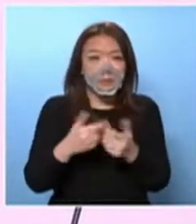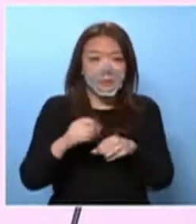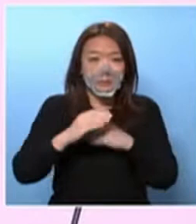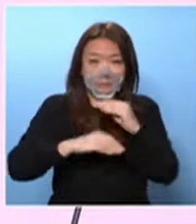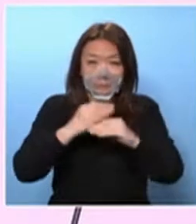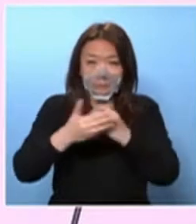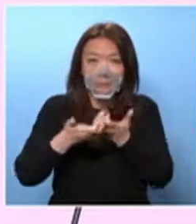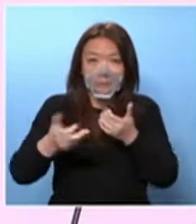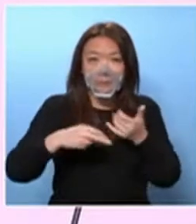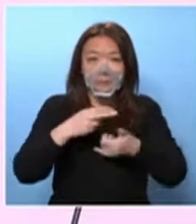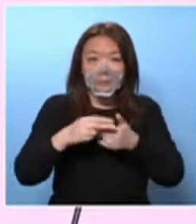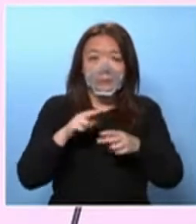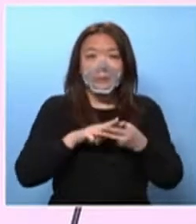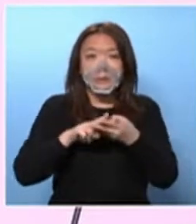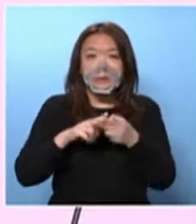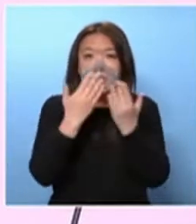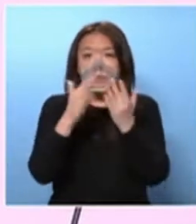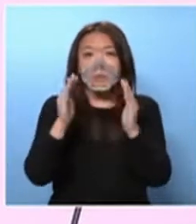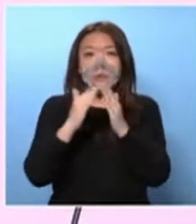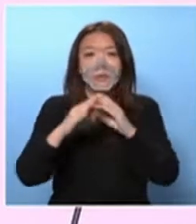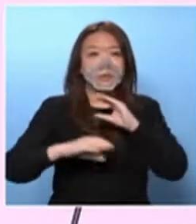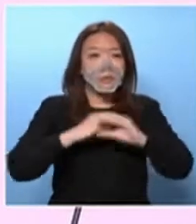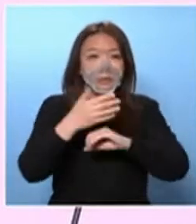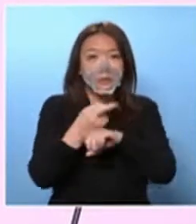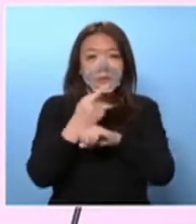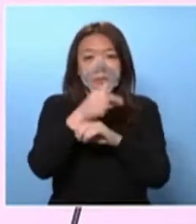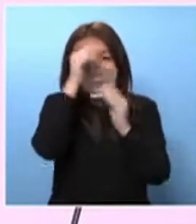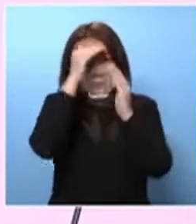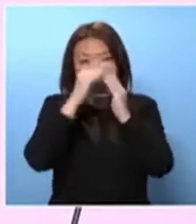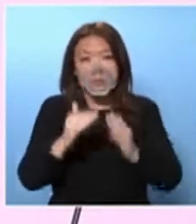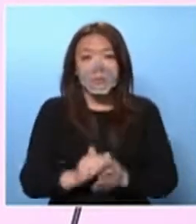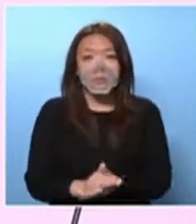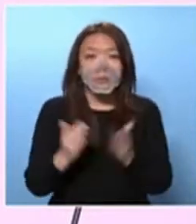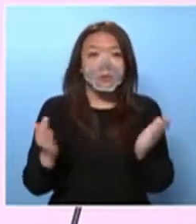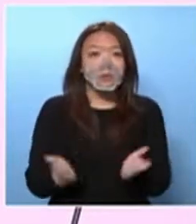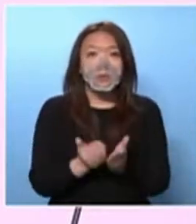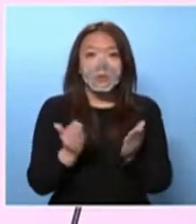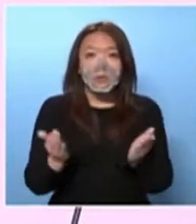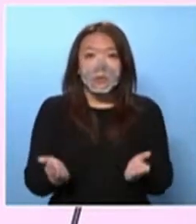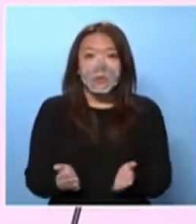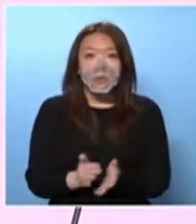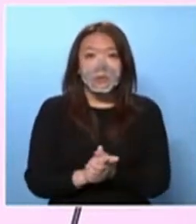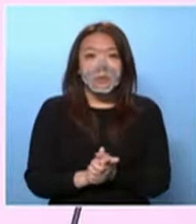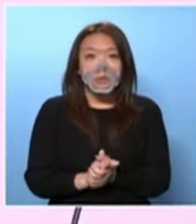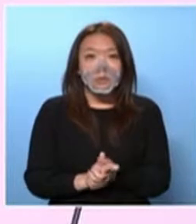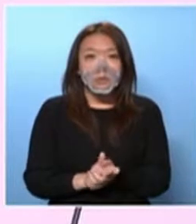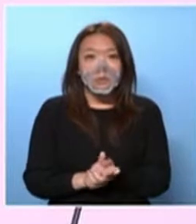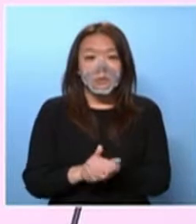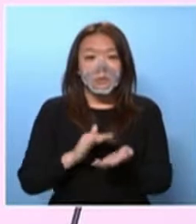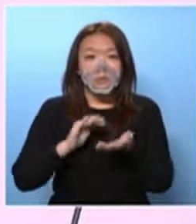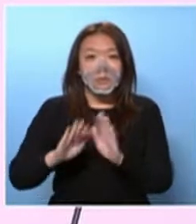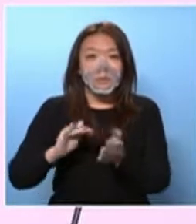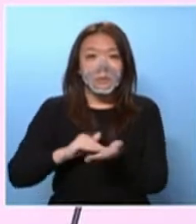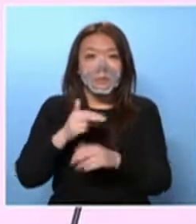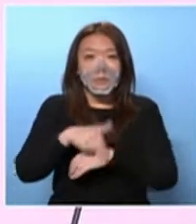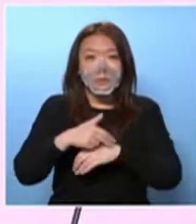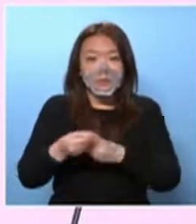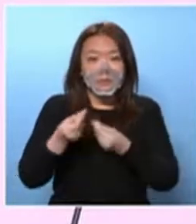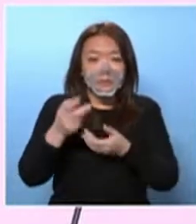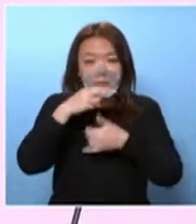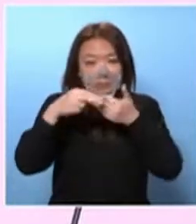epidemic, including providing isolation facilities at Penny's Bay and other appropriate locations, setting up a temporary hospital at the Asia World